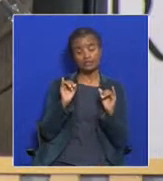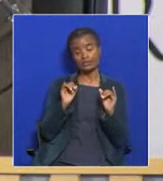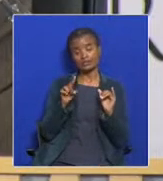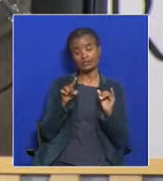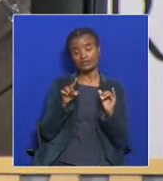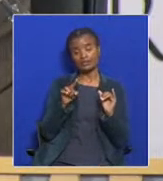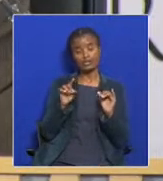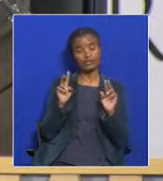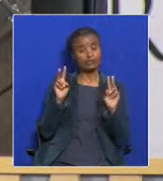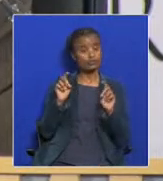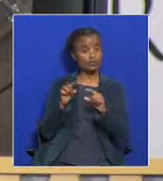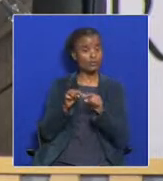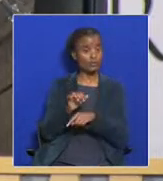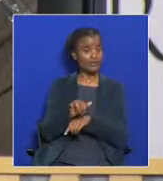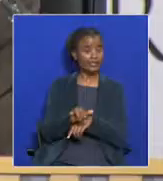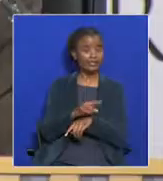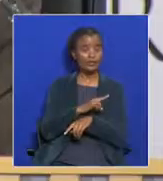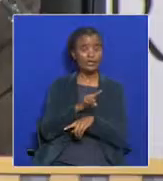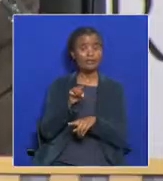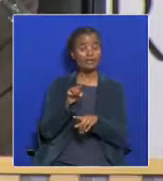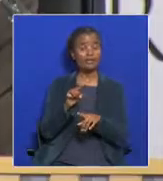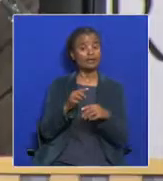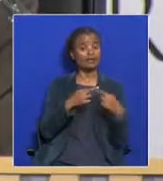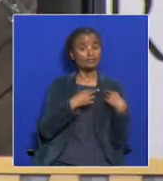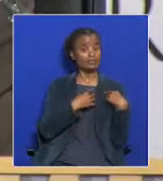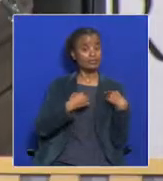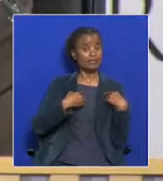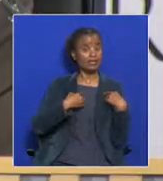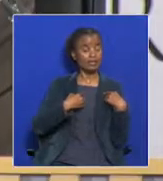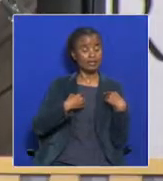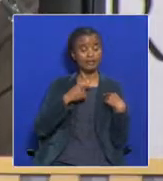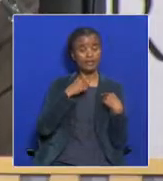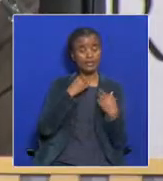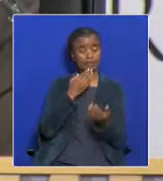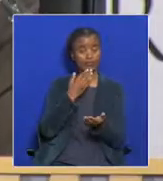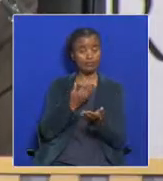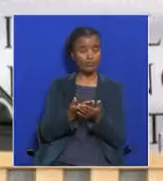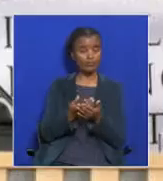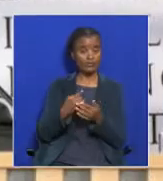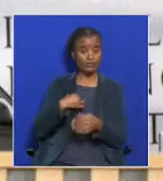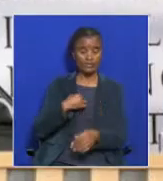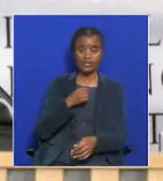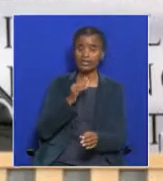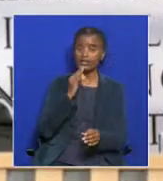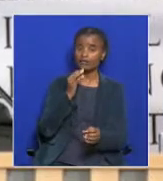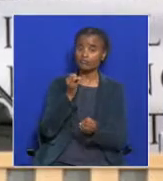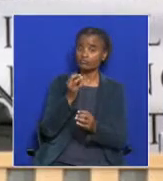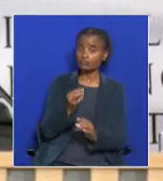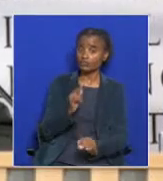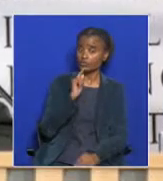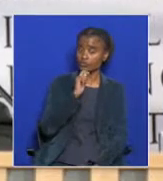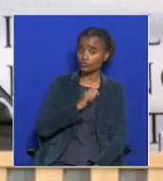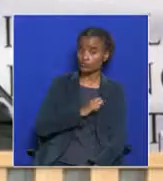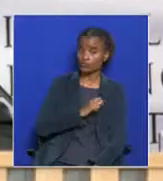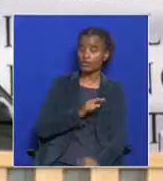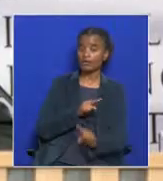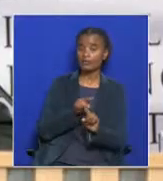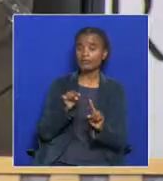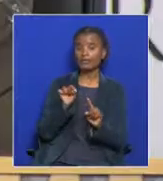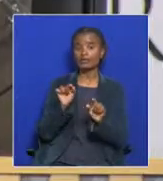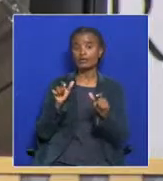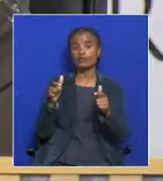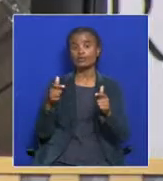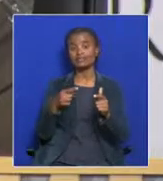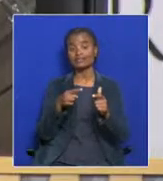should not be on me now to prove that I'm telling the truth here. The onus should be on the commission. If you are alleging that I am